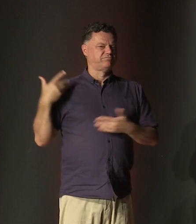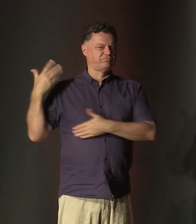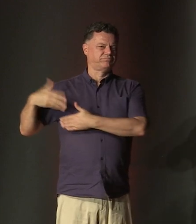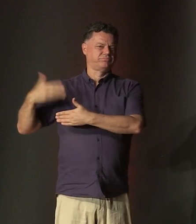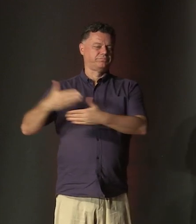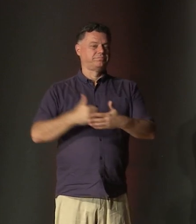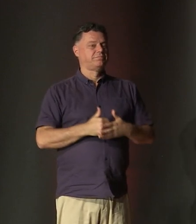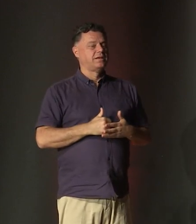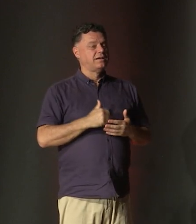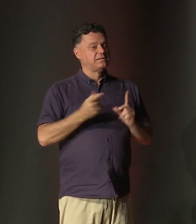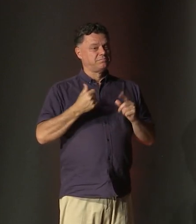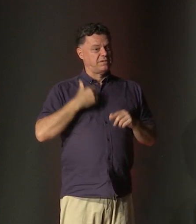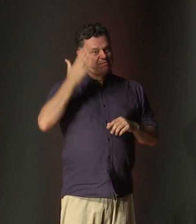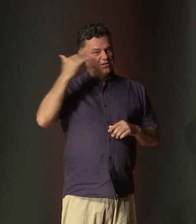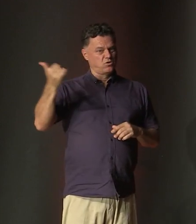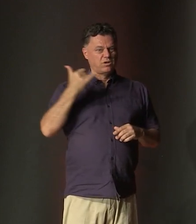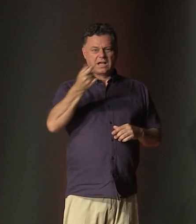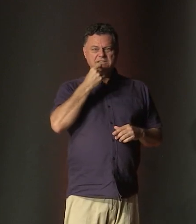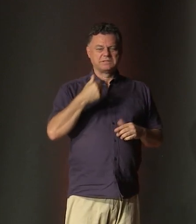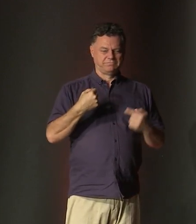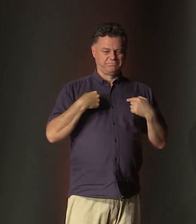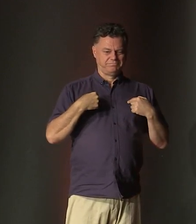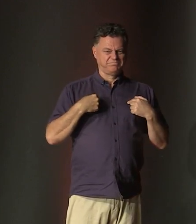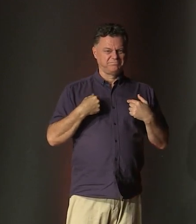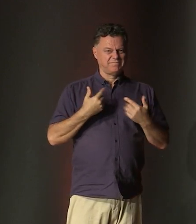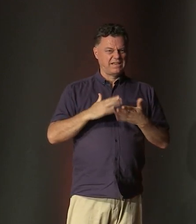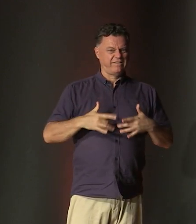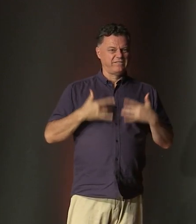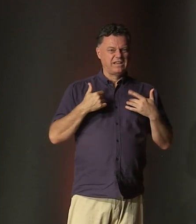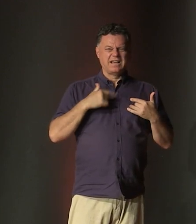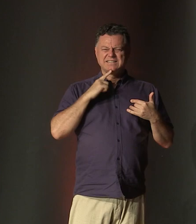say, "So how are you?" And I'd say,